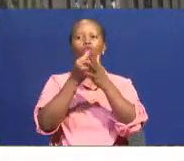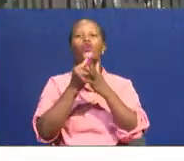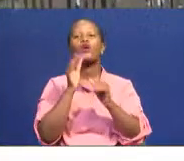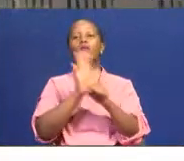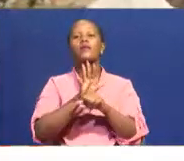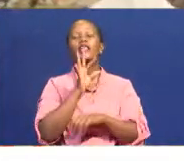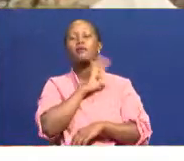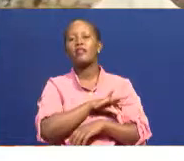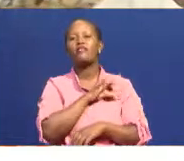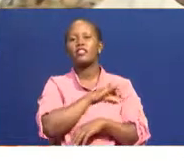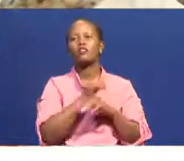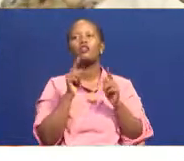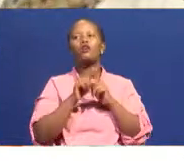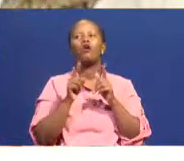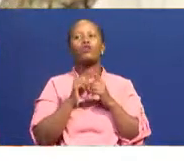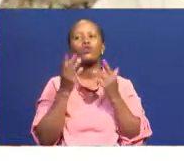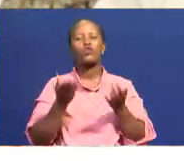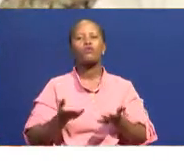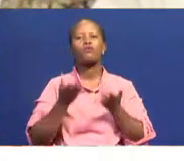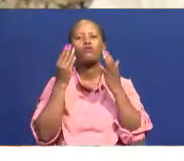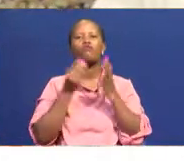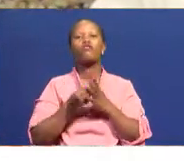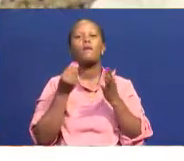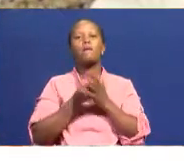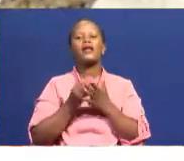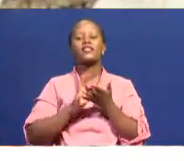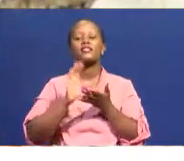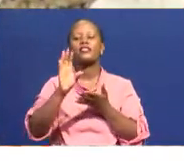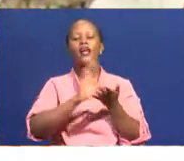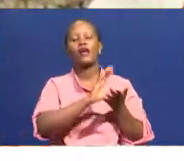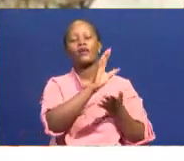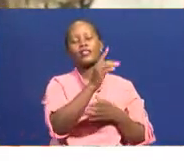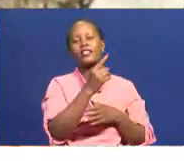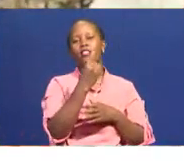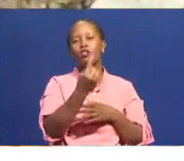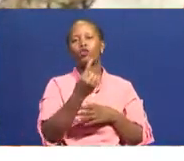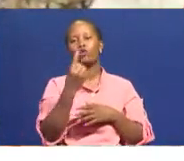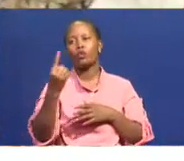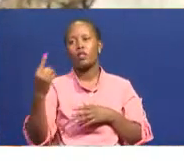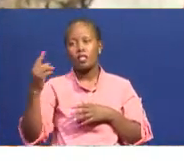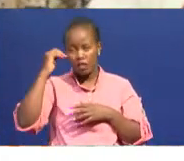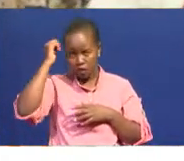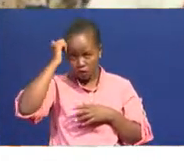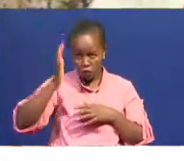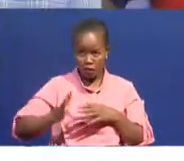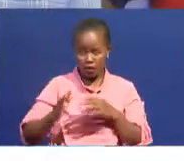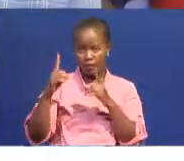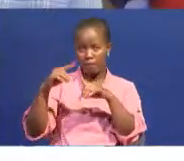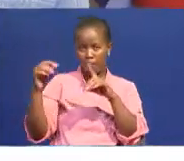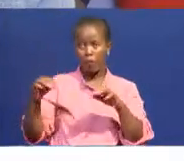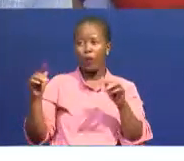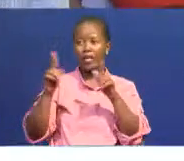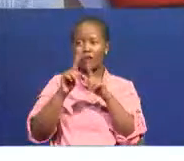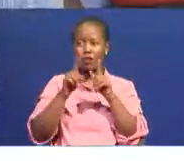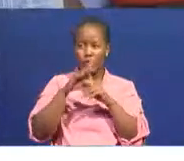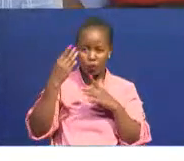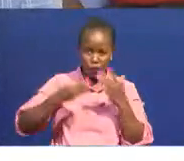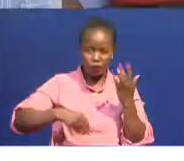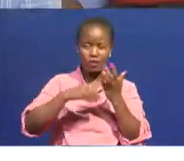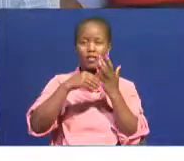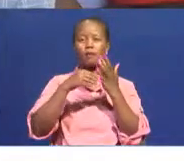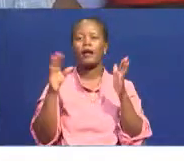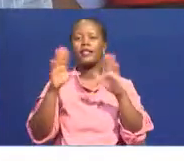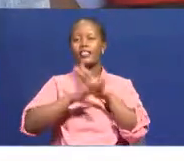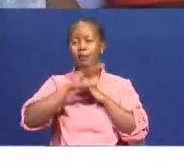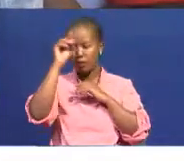and enhance the amounts allocated to each student. His sentiments were echoed by his deputy Rosemary Kirika, who urged